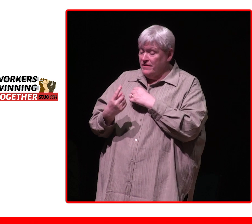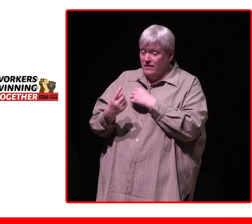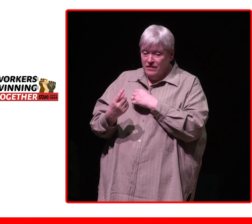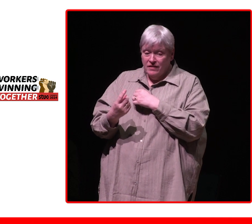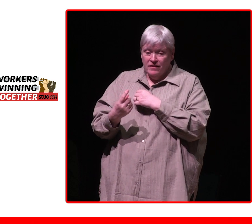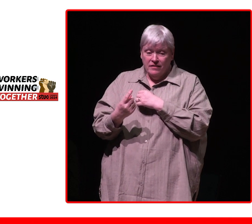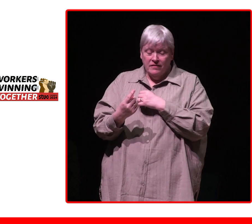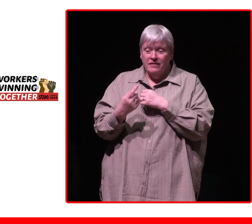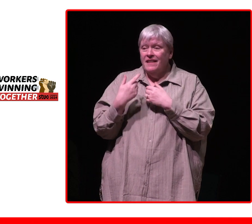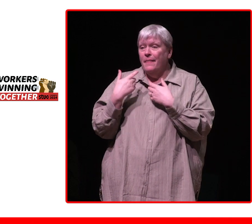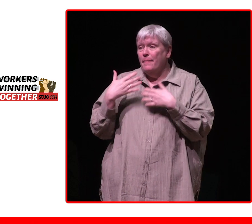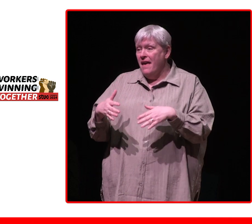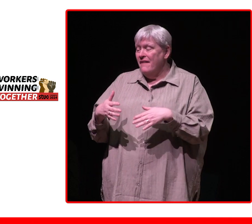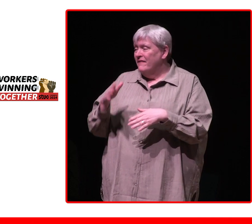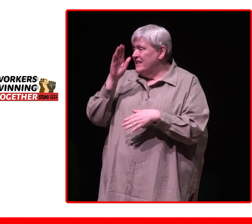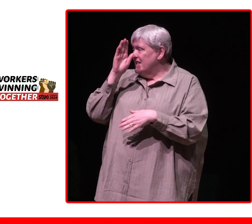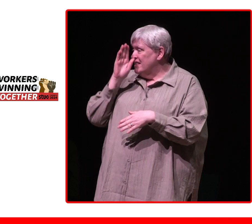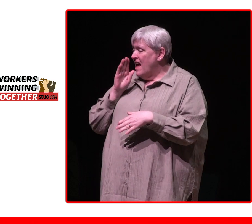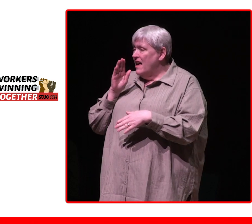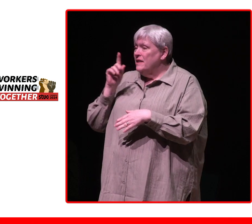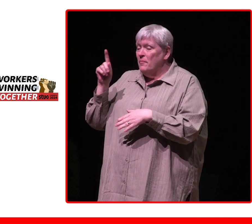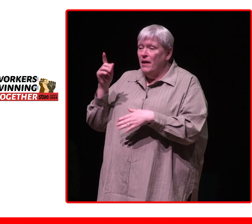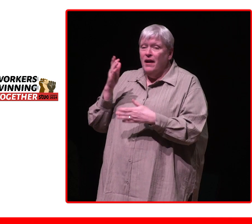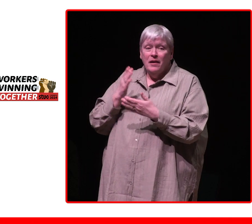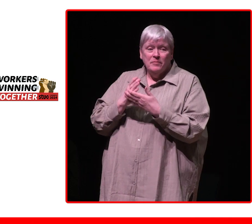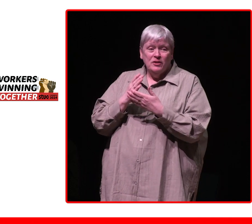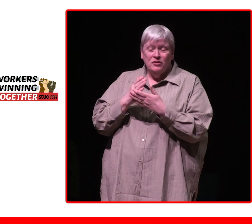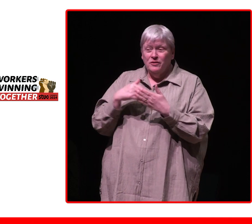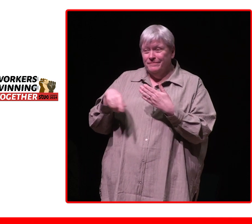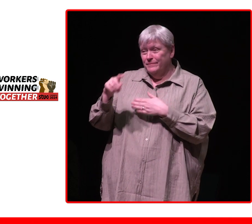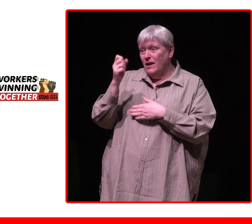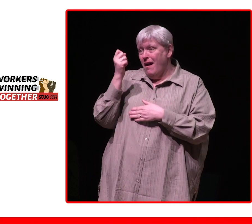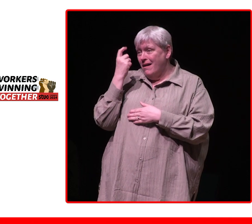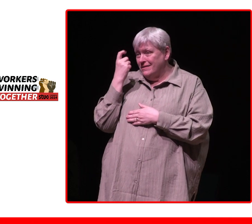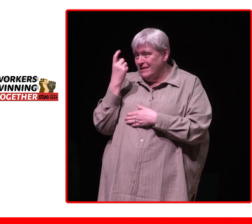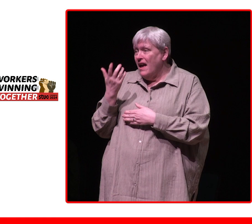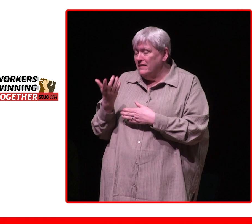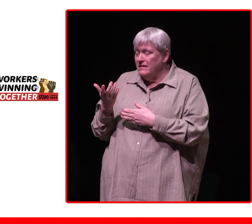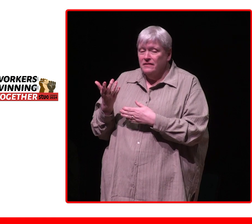had to leave us, but I'm sure delegates understand